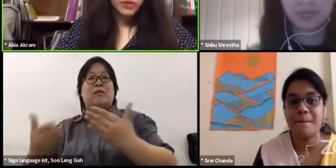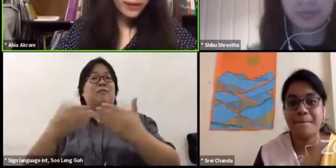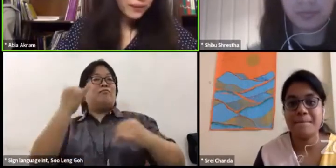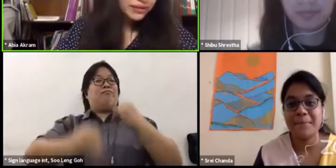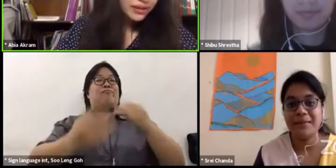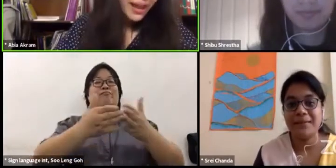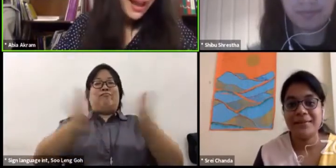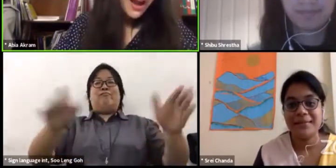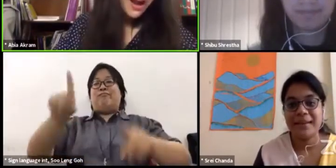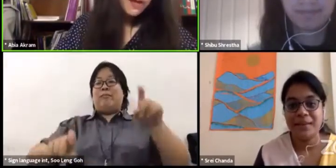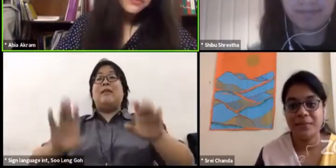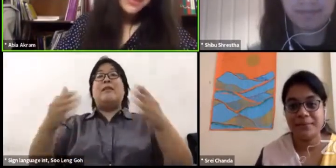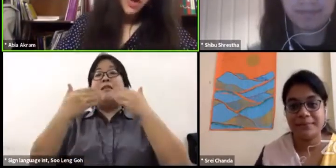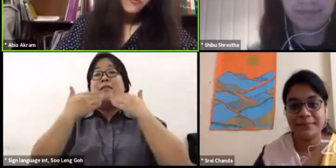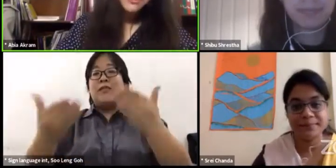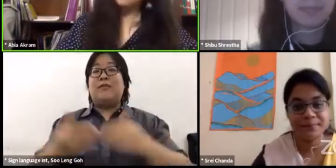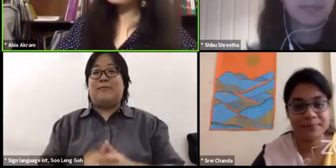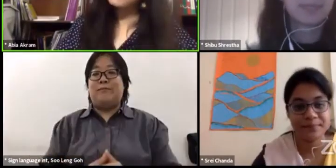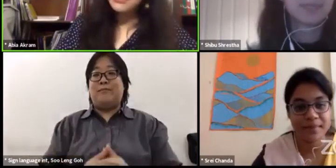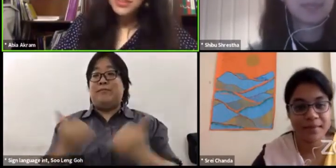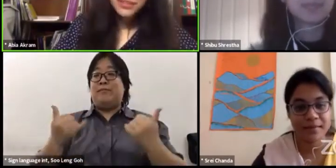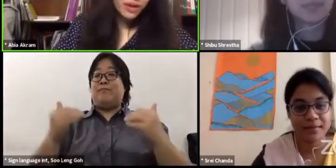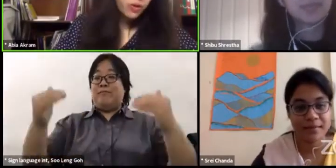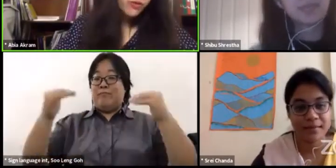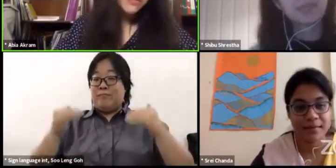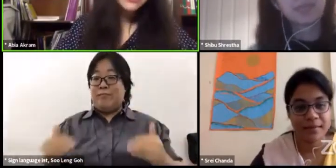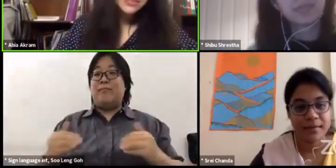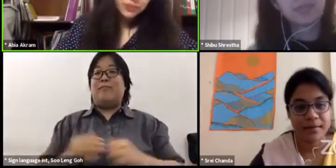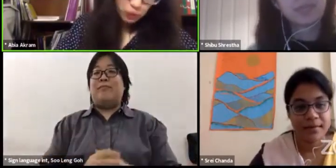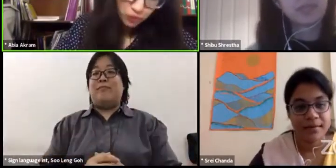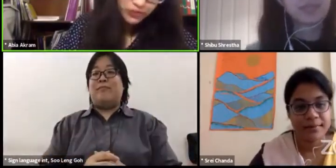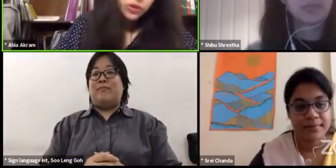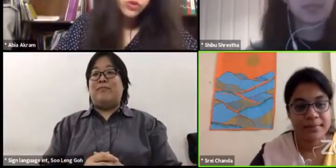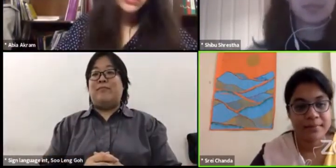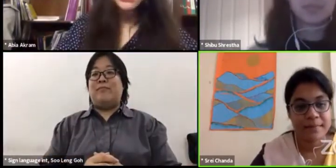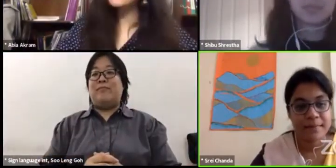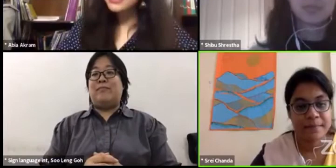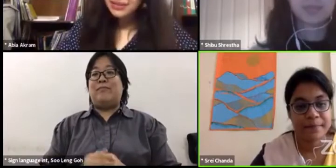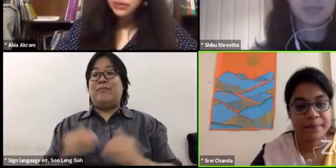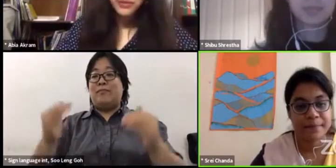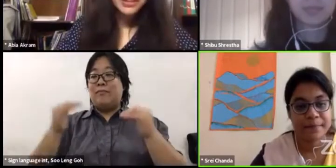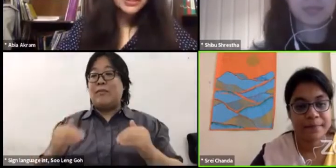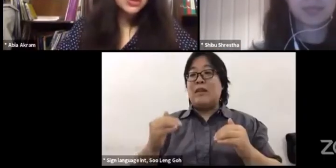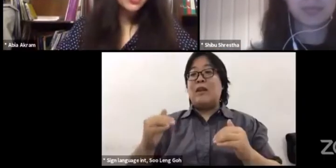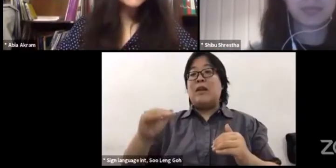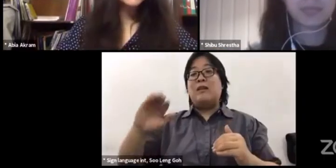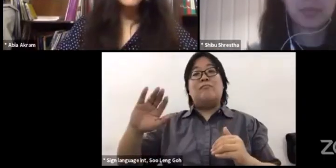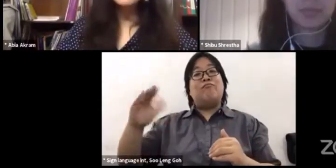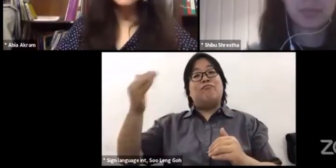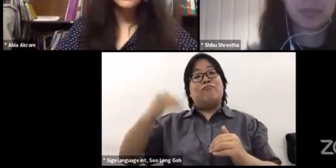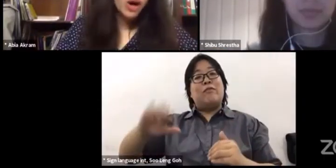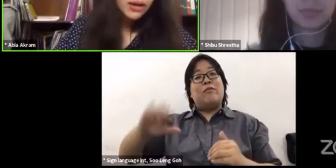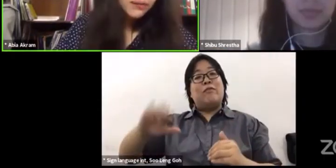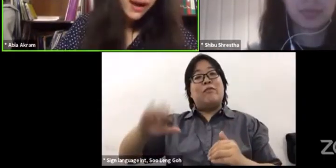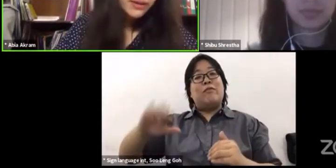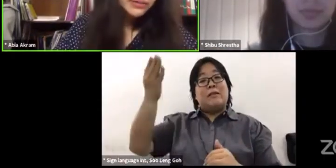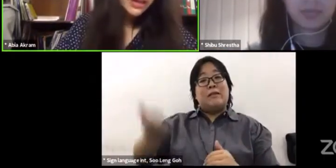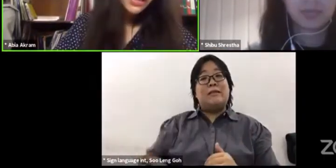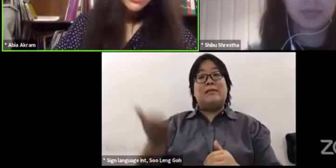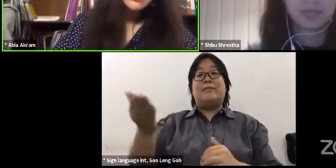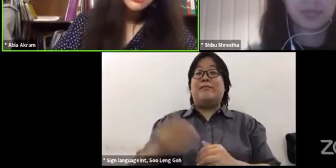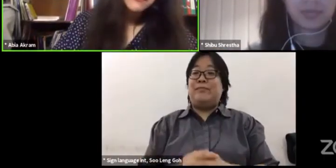Thank you very much. Now, without the further ado, we will just move to the next speaker, who's going to talk